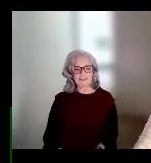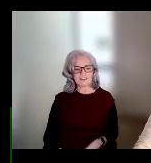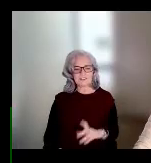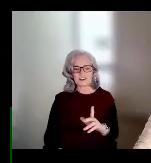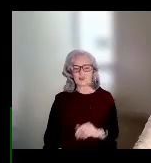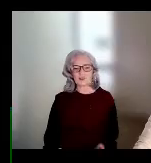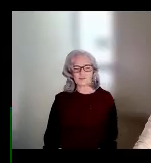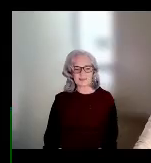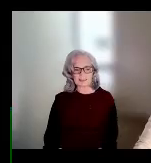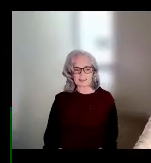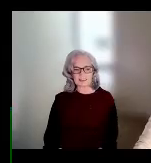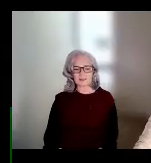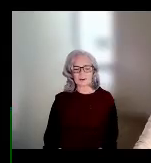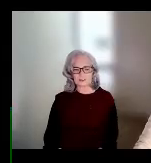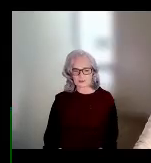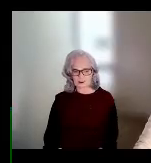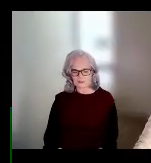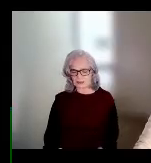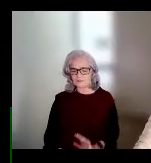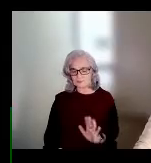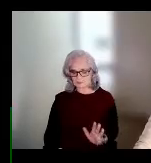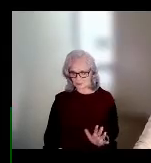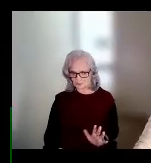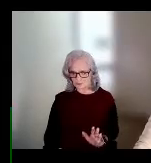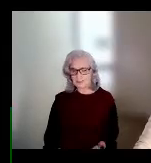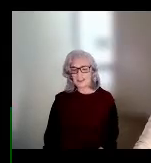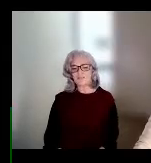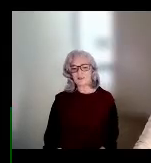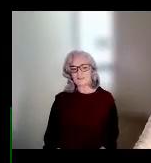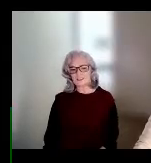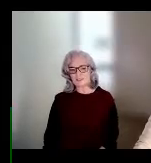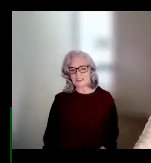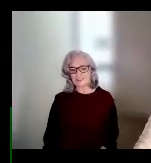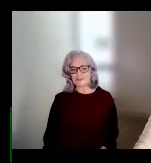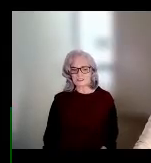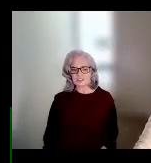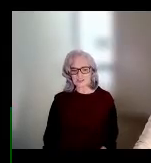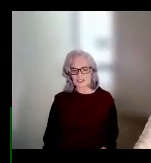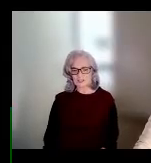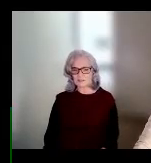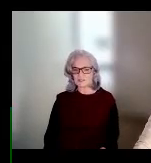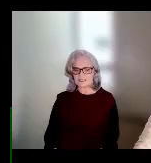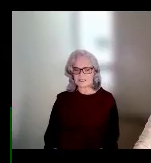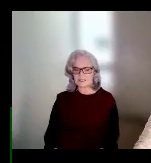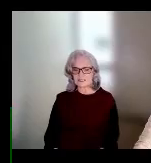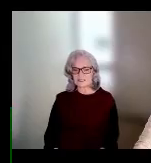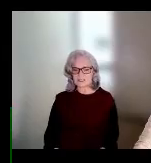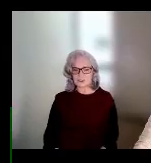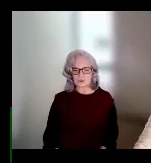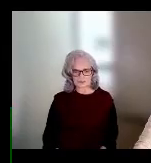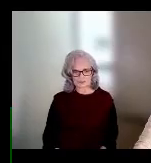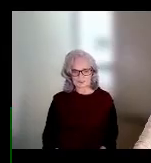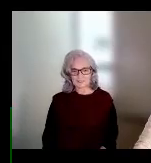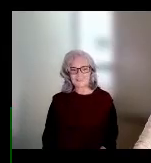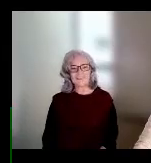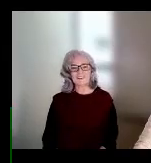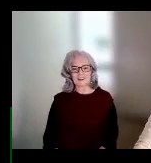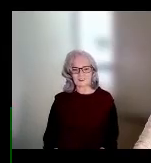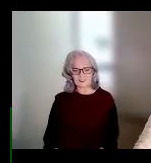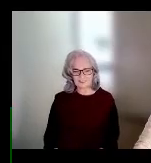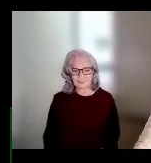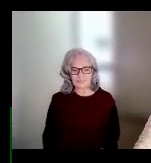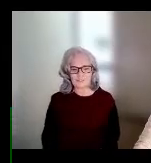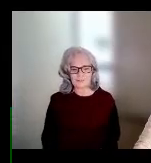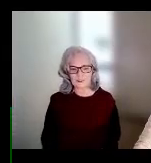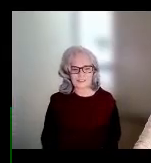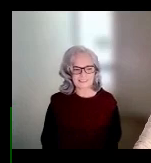next. And just an acknowledgement here that a lot of the diagrams, but not all, have been generated using ChatGPT edu. Just so you